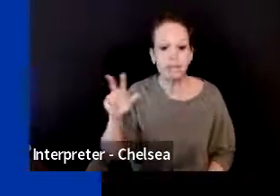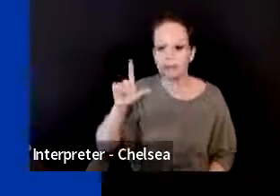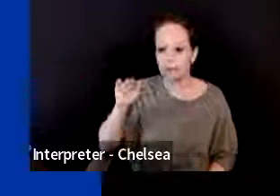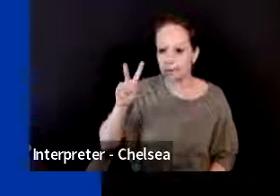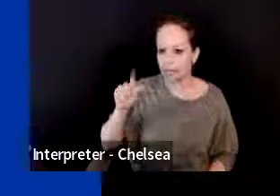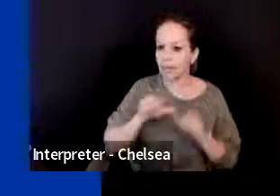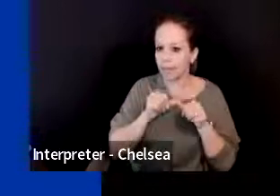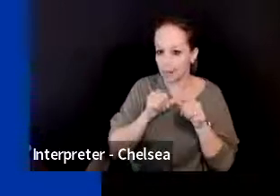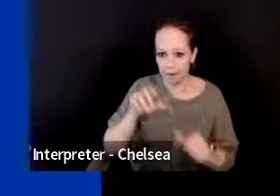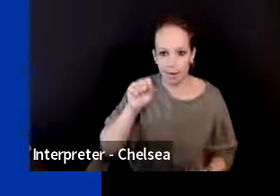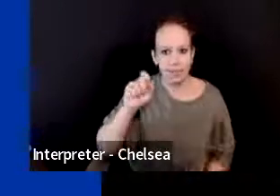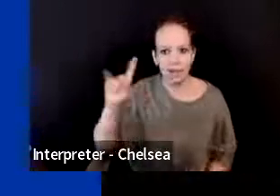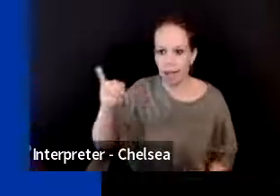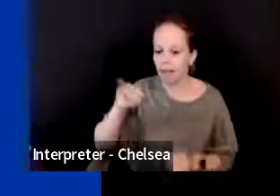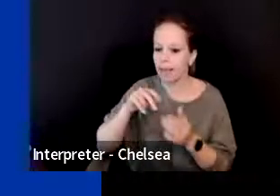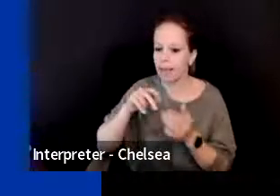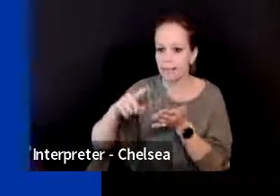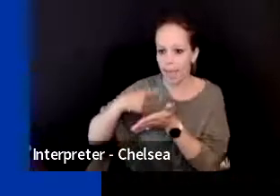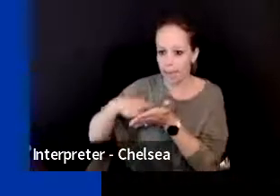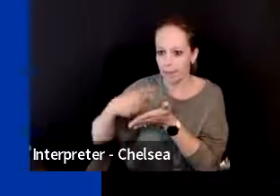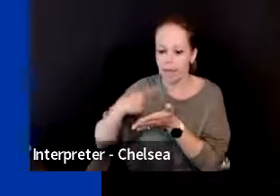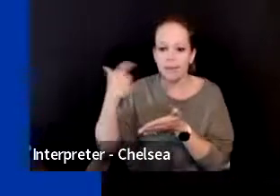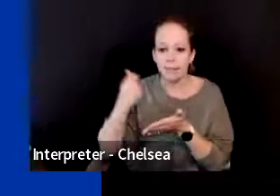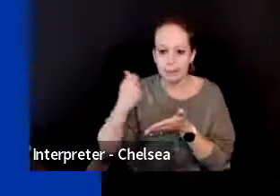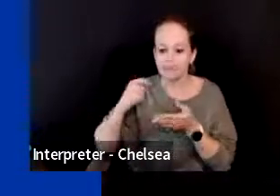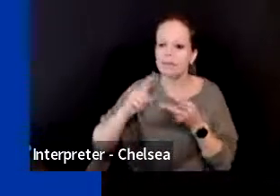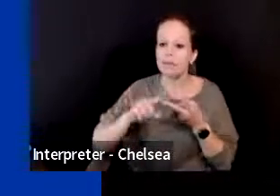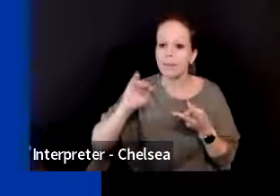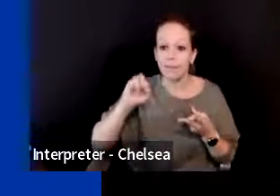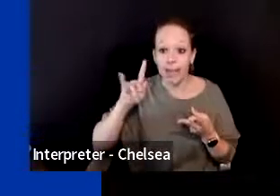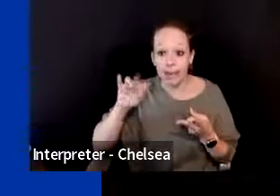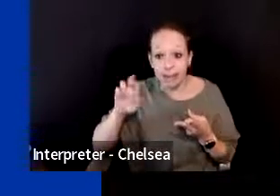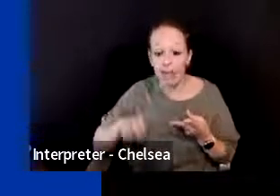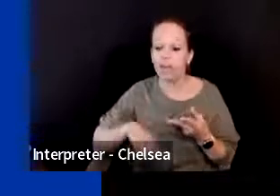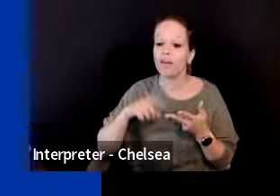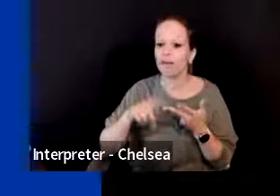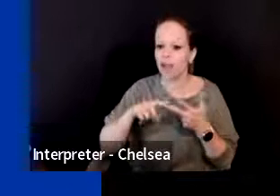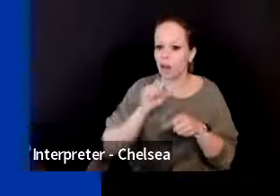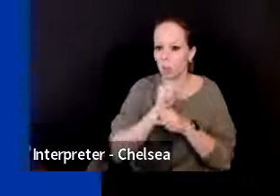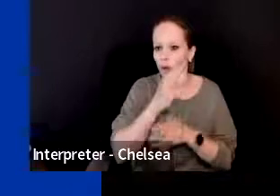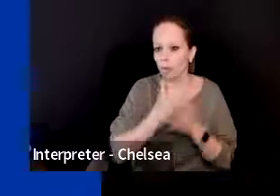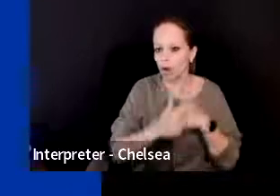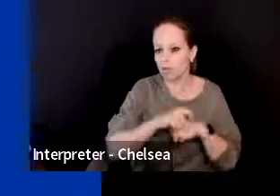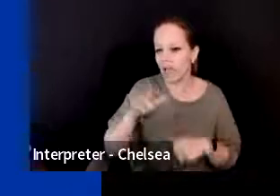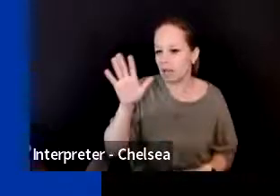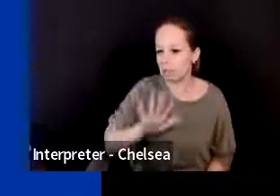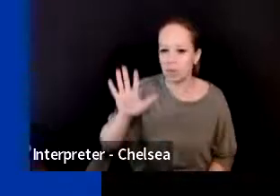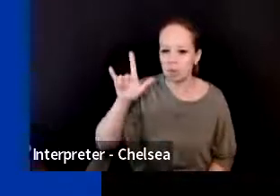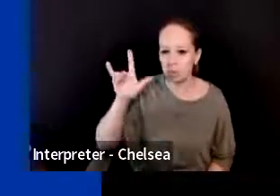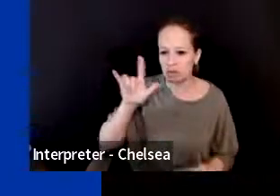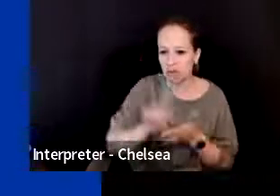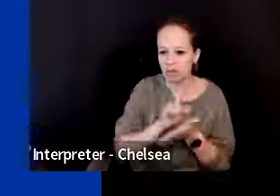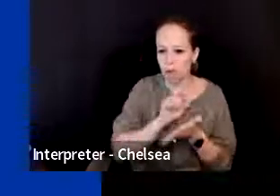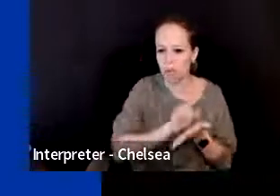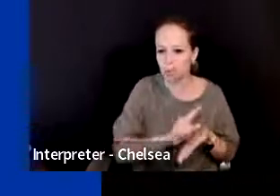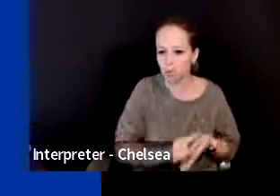maintained her SSDI payment, cash payment, her Medicare, and worked part-time, averaging 25 hours a week. So again, people can